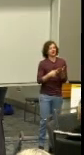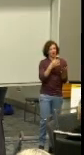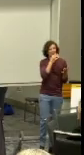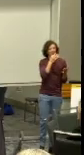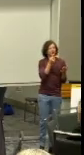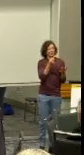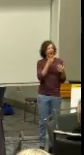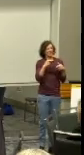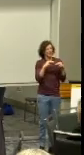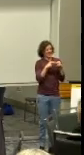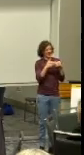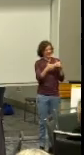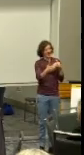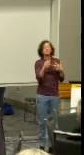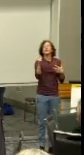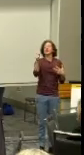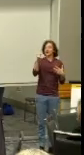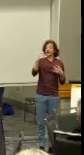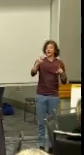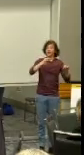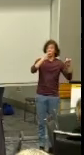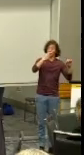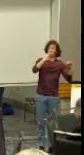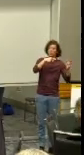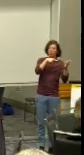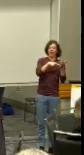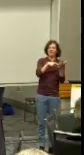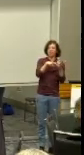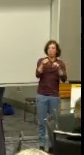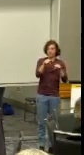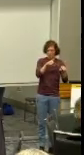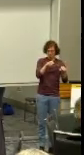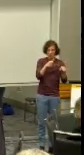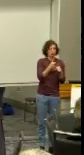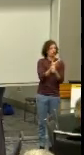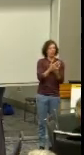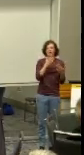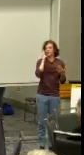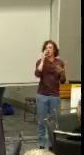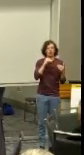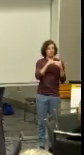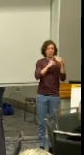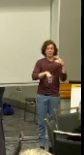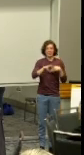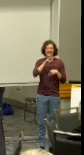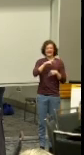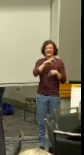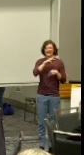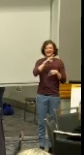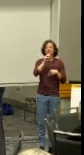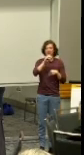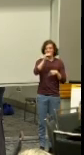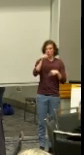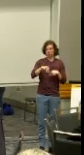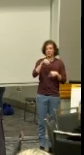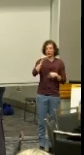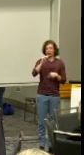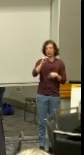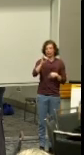whole goal here is that affordability piece. So everything is under 60% AMI, Okay. and so we've been looking and working for those